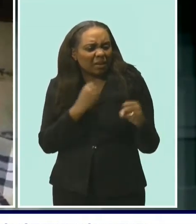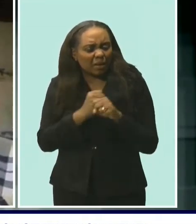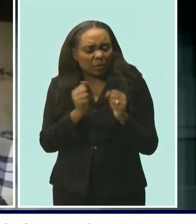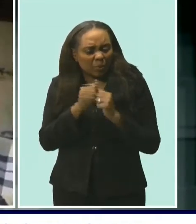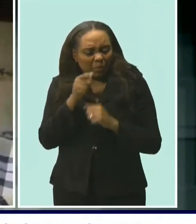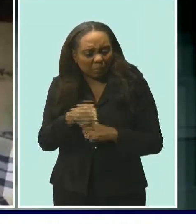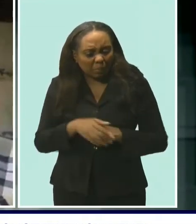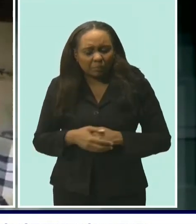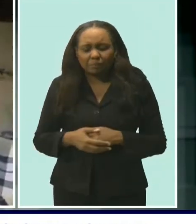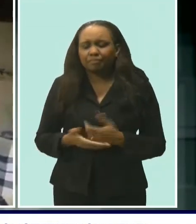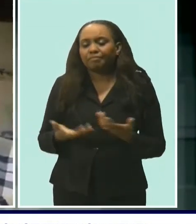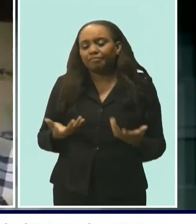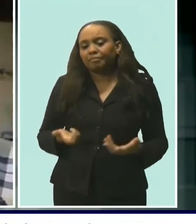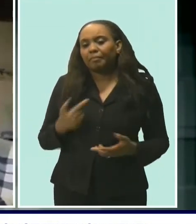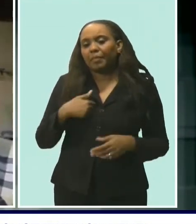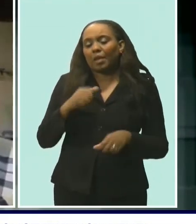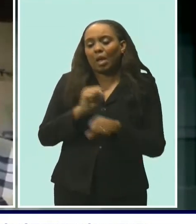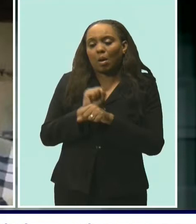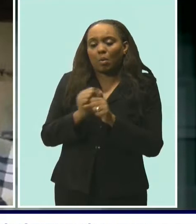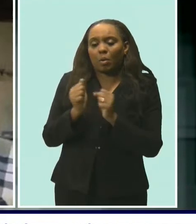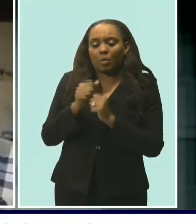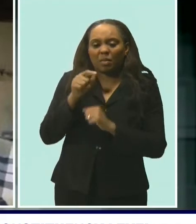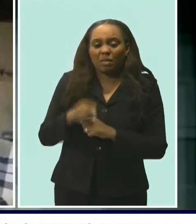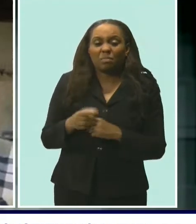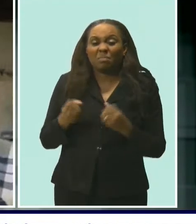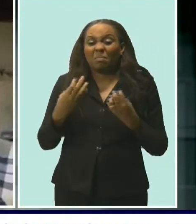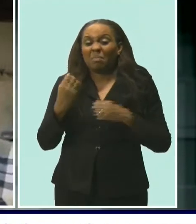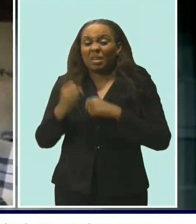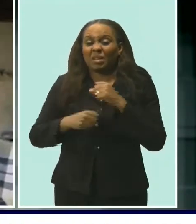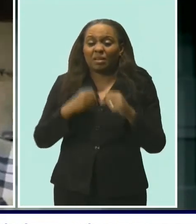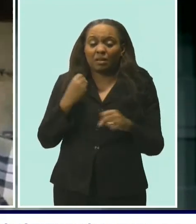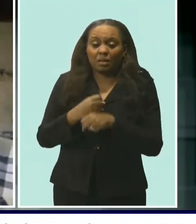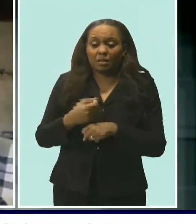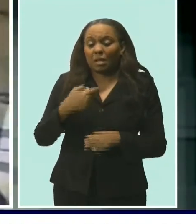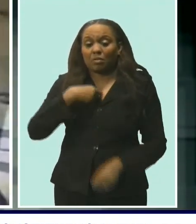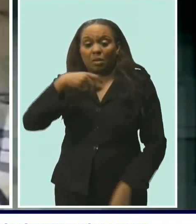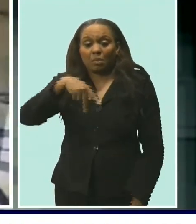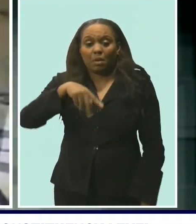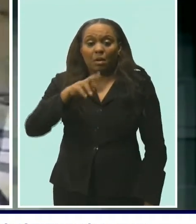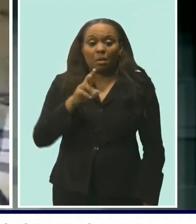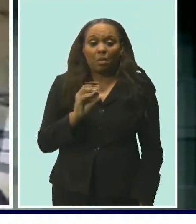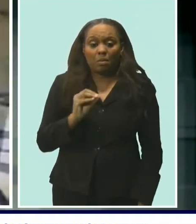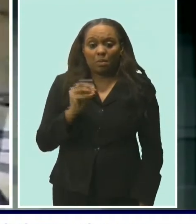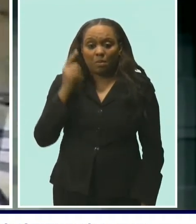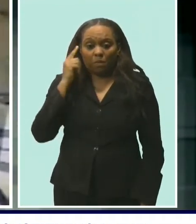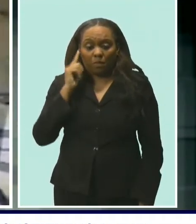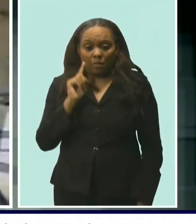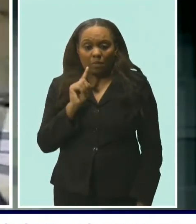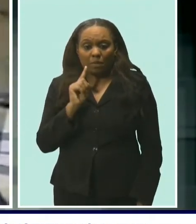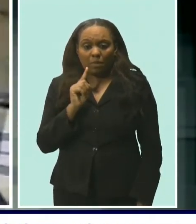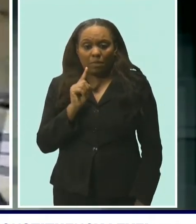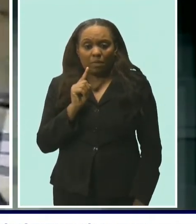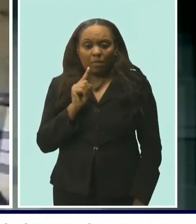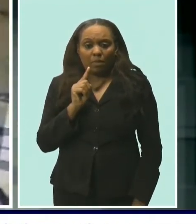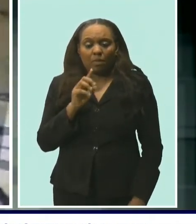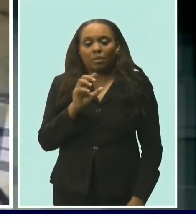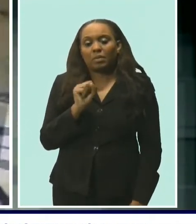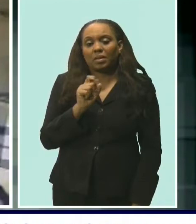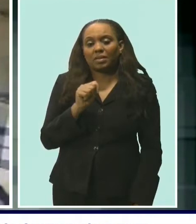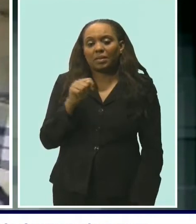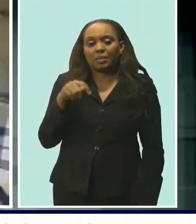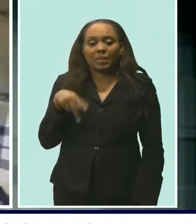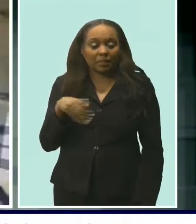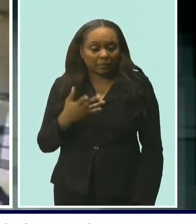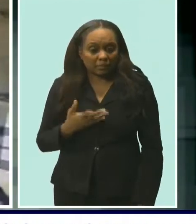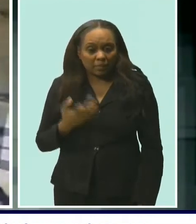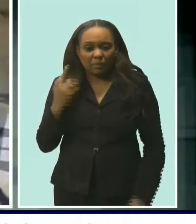I had worked with Mr. Arthur for a number of years, both at the PRO of the branch and the parliament and the T-Rep